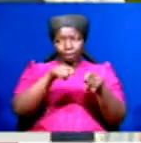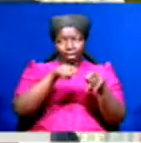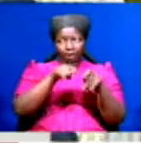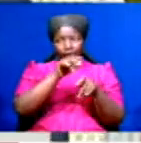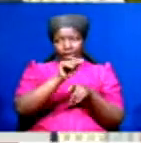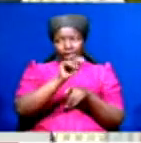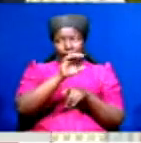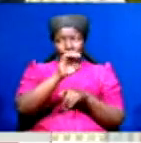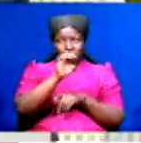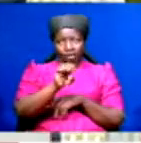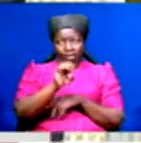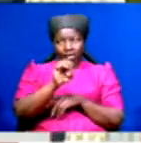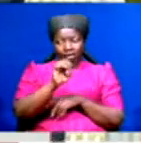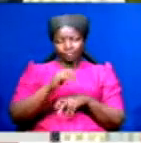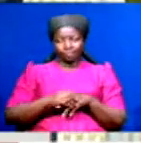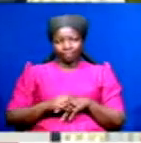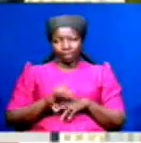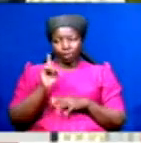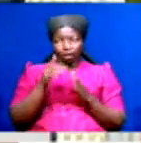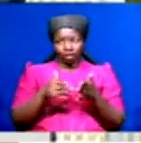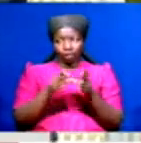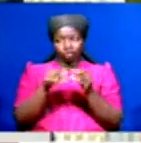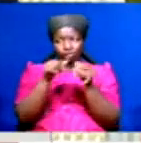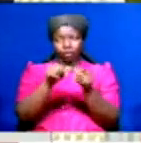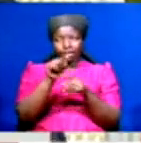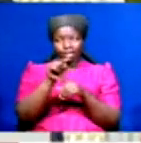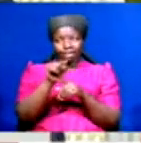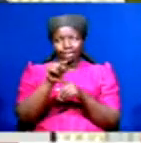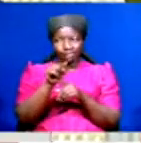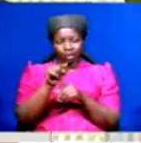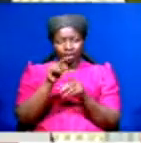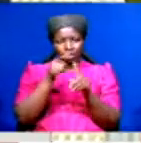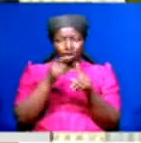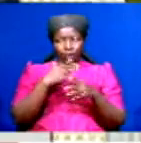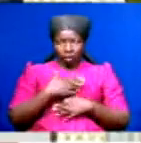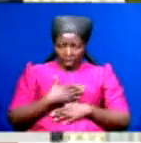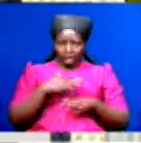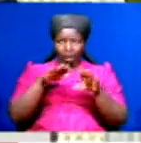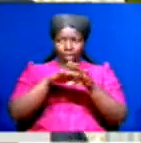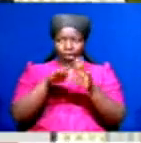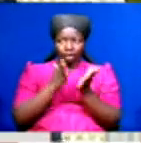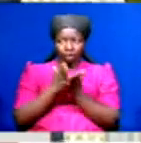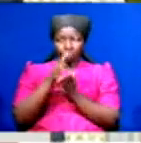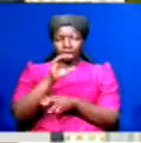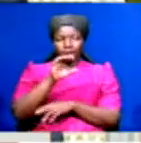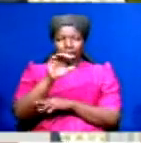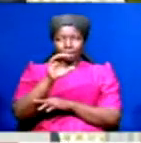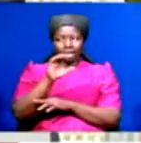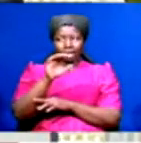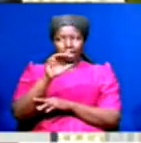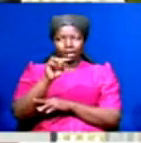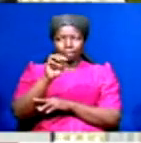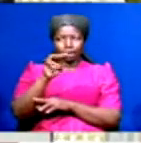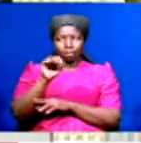Exchange. One way of addressing it, as suggested by the Honorable Member, is through a cabinet memo drawn by the